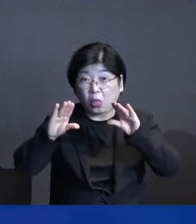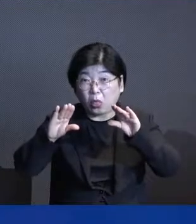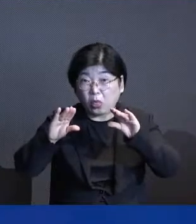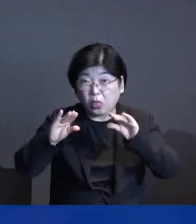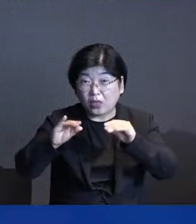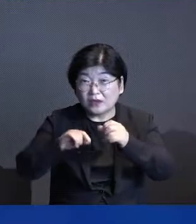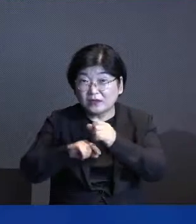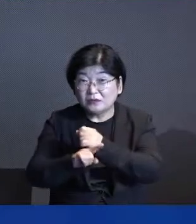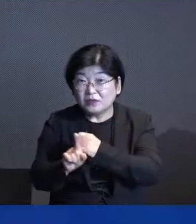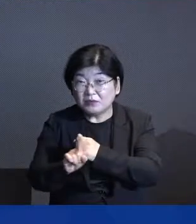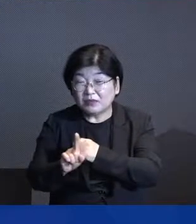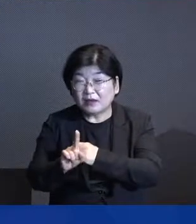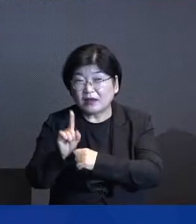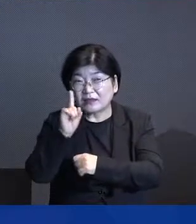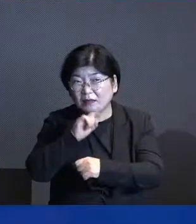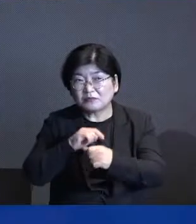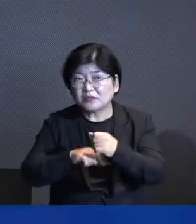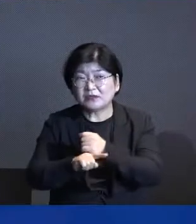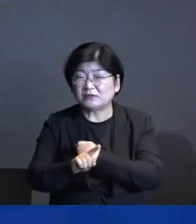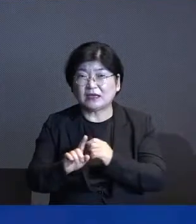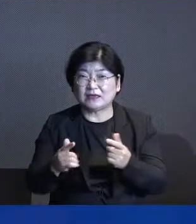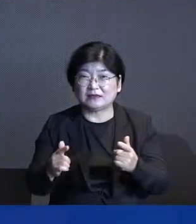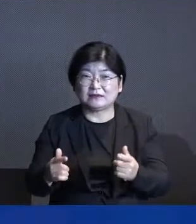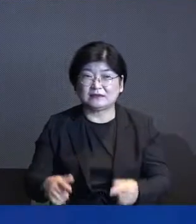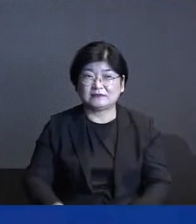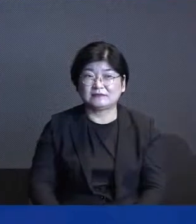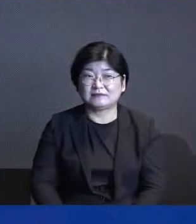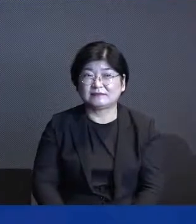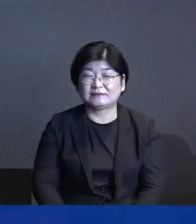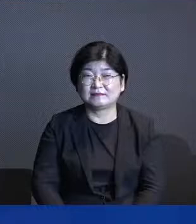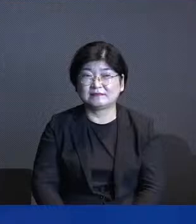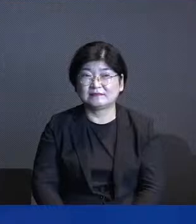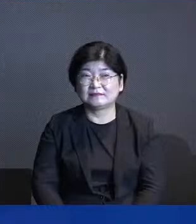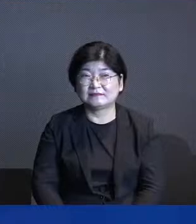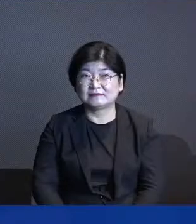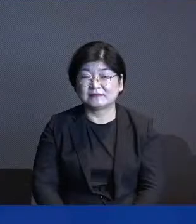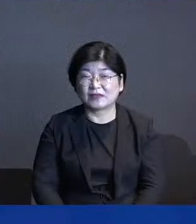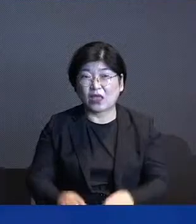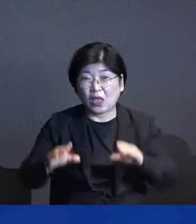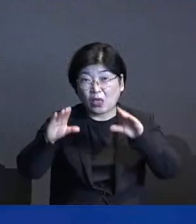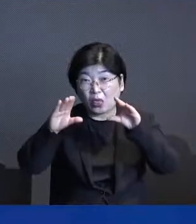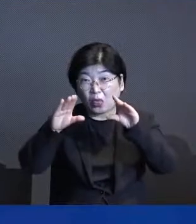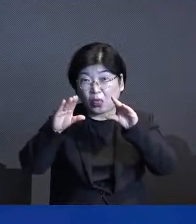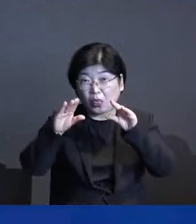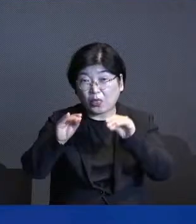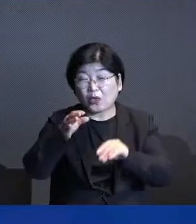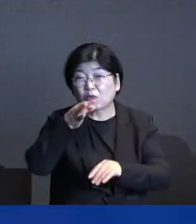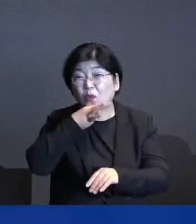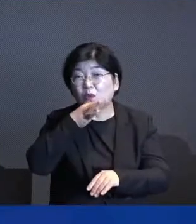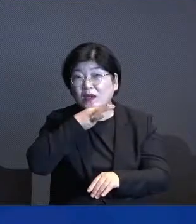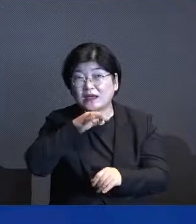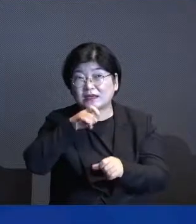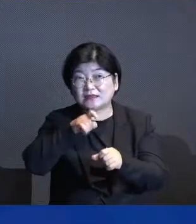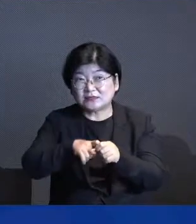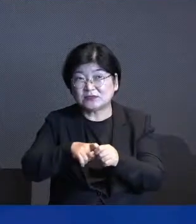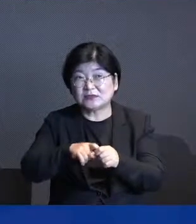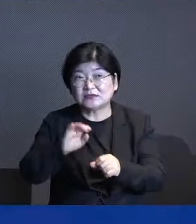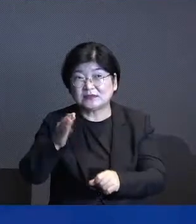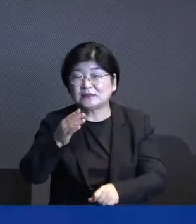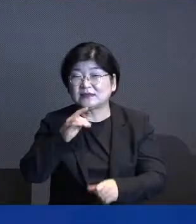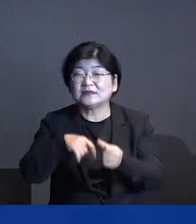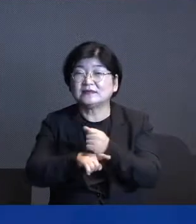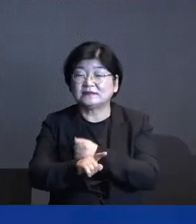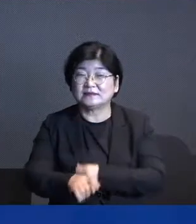bad things. So thinning in a way represents efficiency. So we can say that